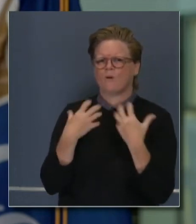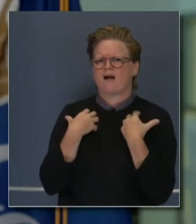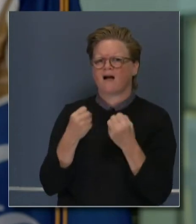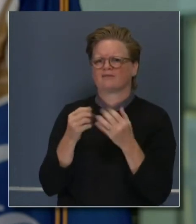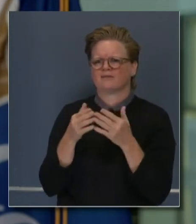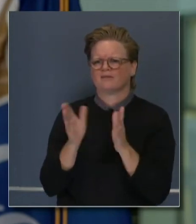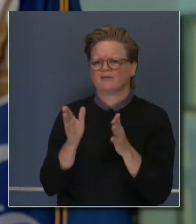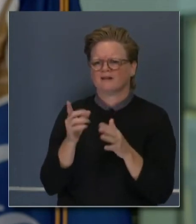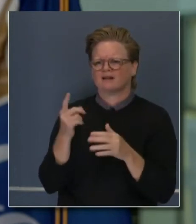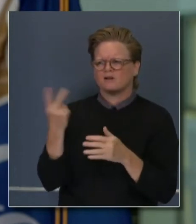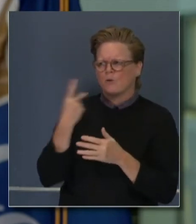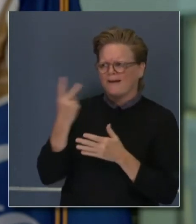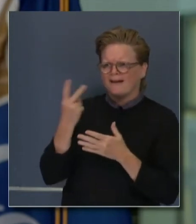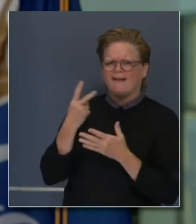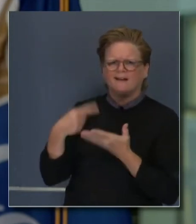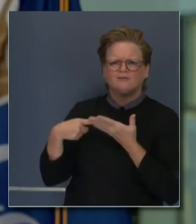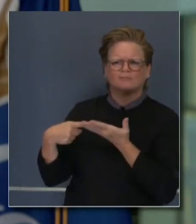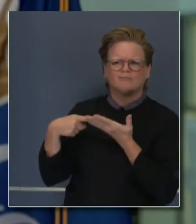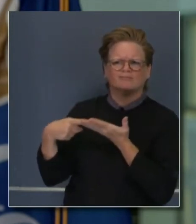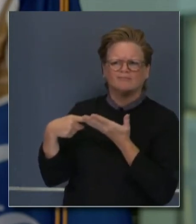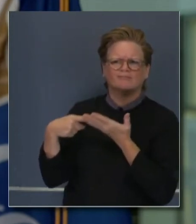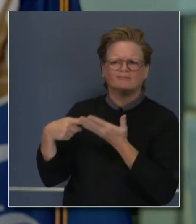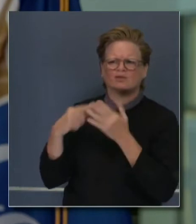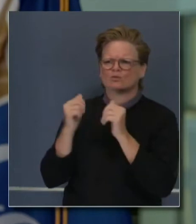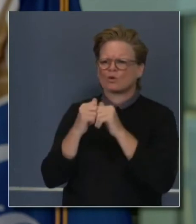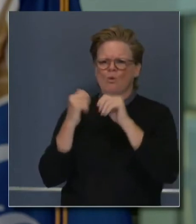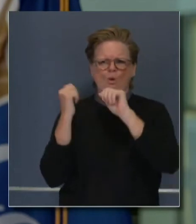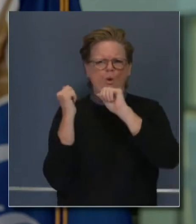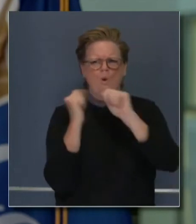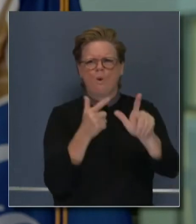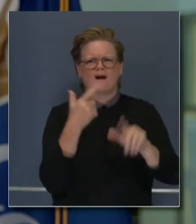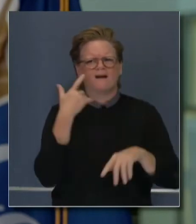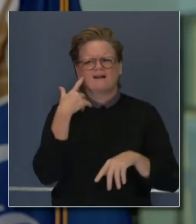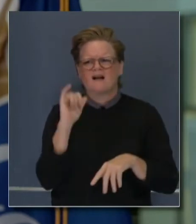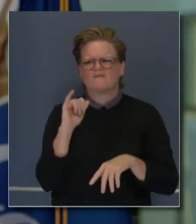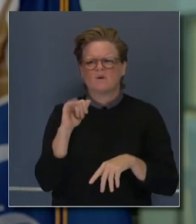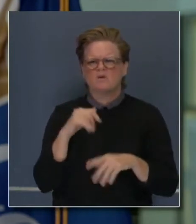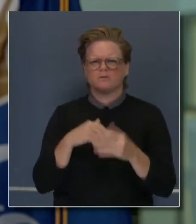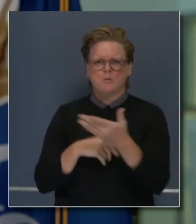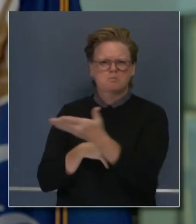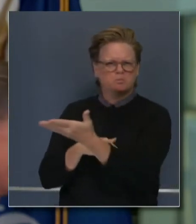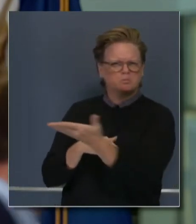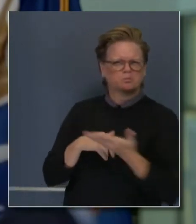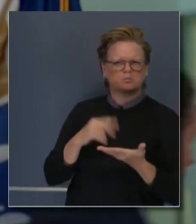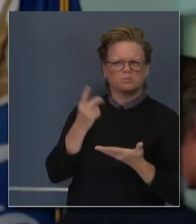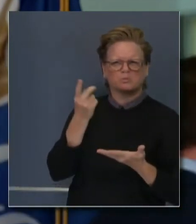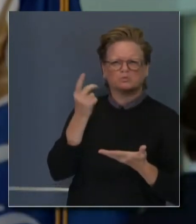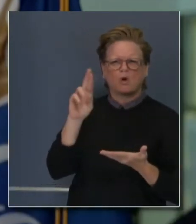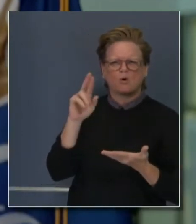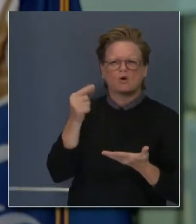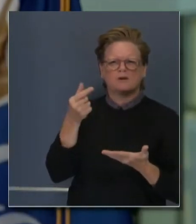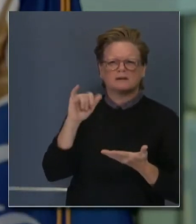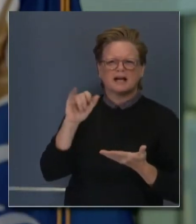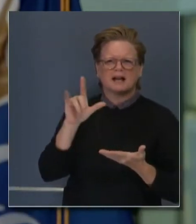ourselves, but with local health officers as well. And I'll get back to you with my thoughts after he gets back with his.